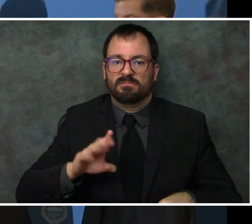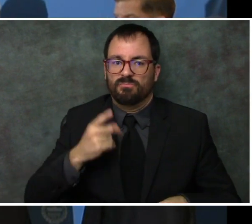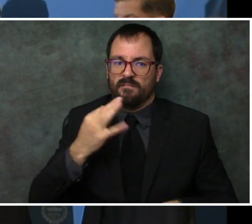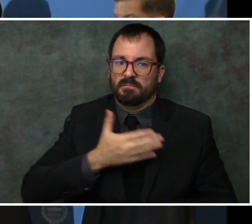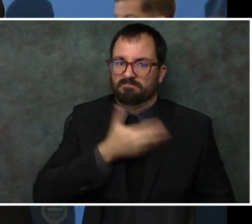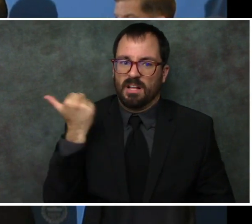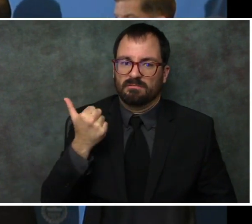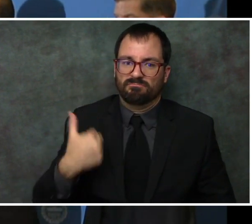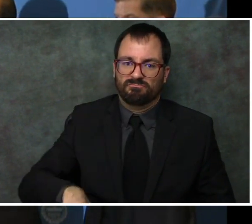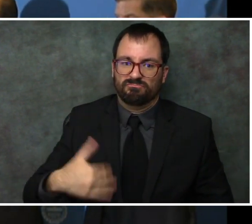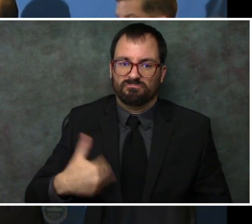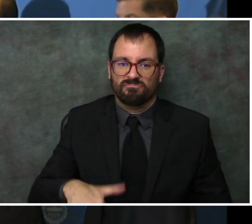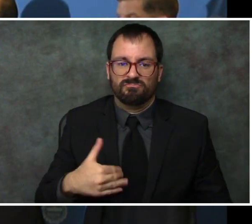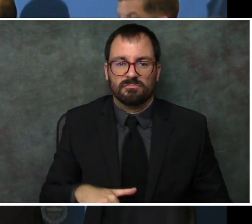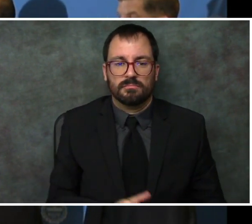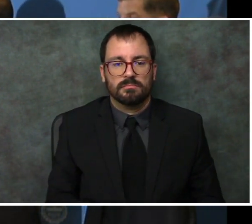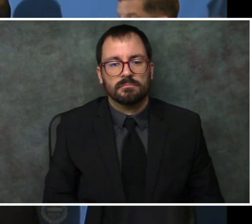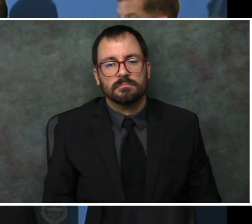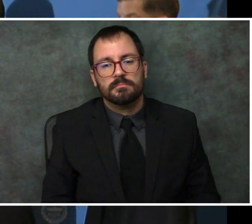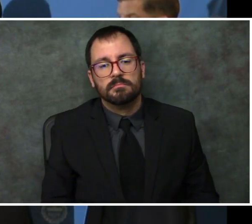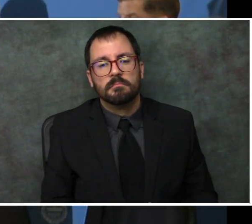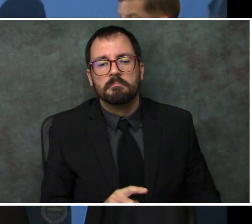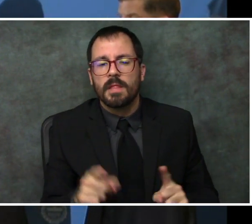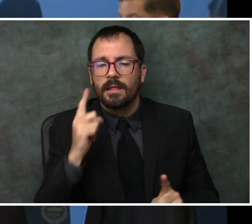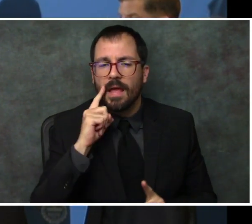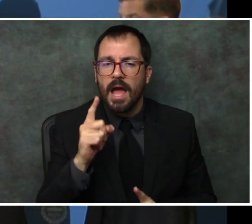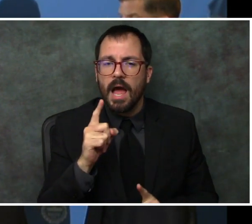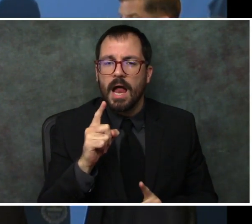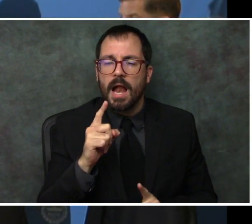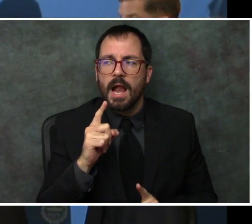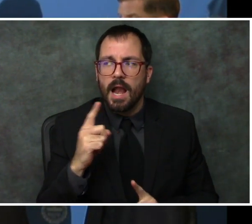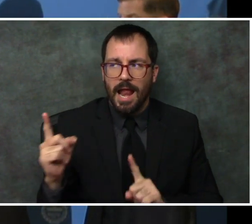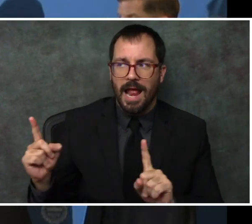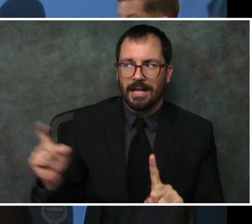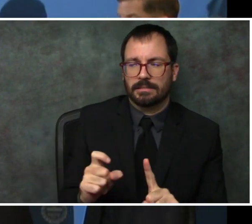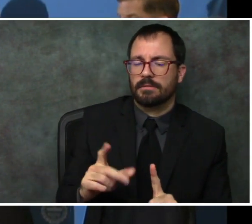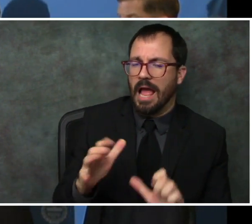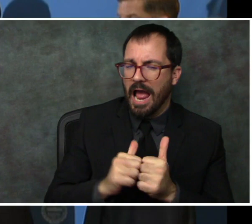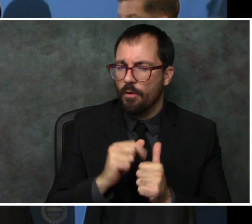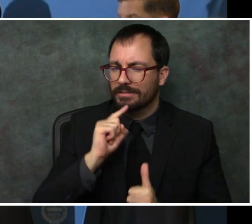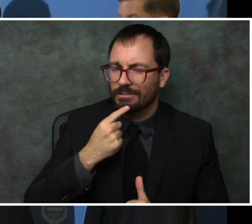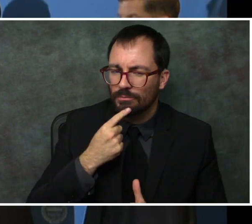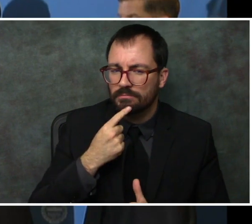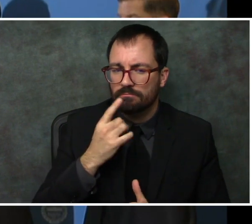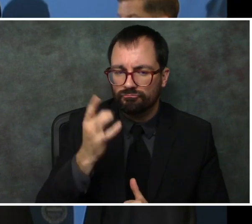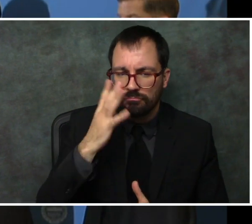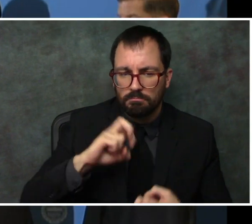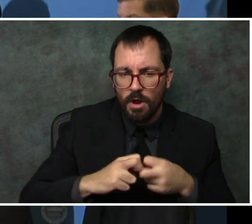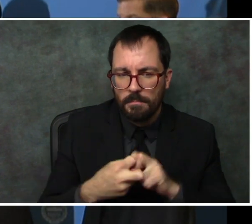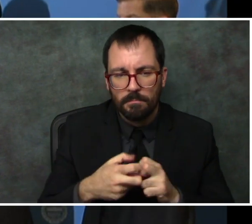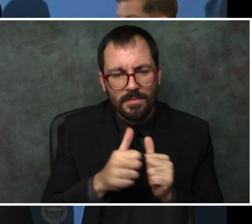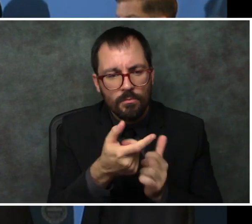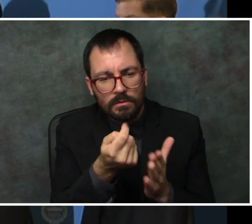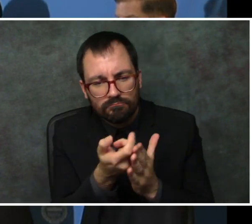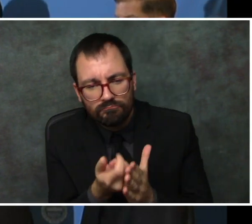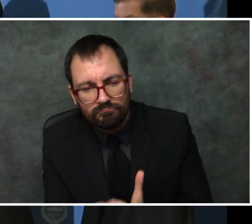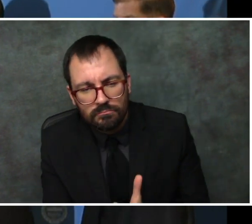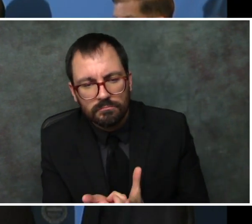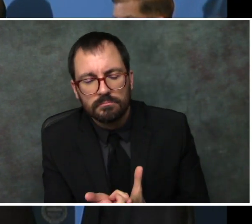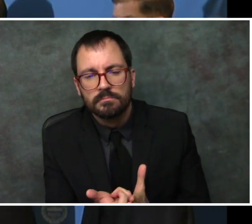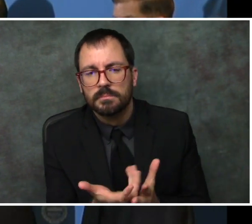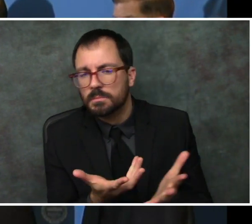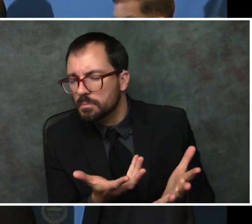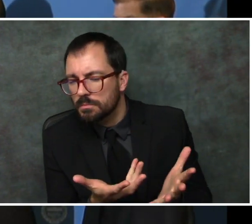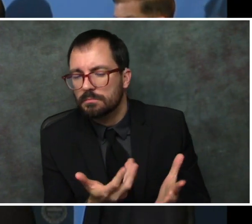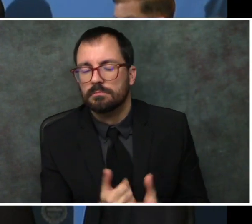how do you root out the bad actors? First of all, thank you for that question, and I wish you could have heard my entire interview when I gave the